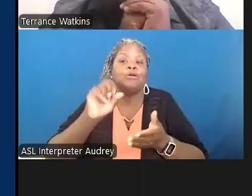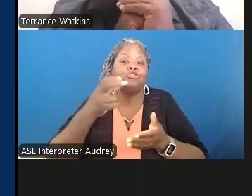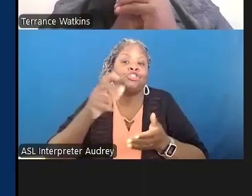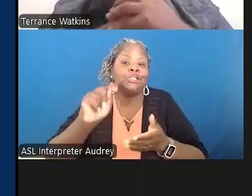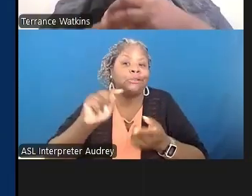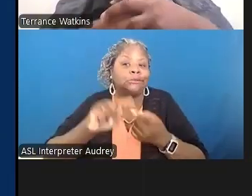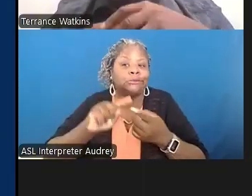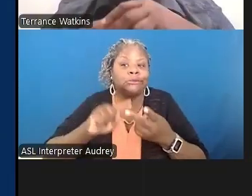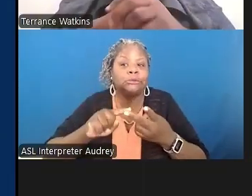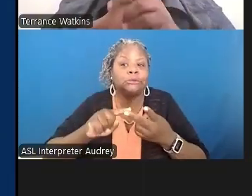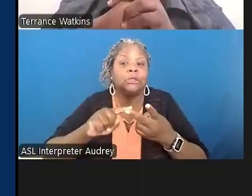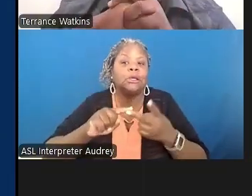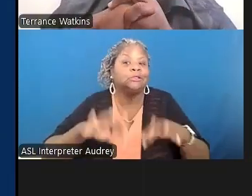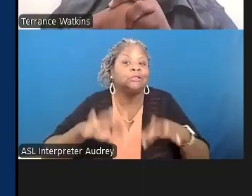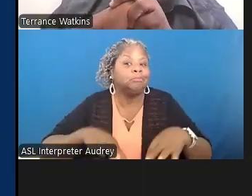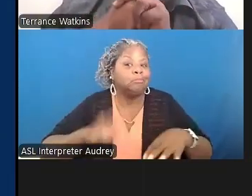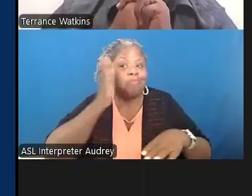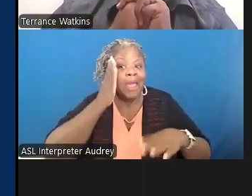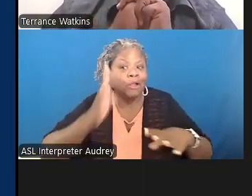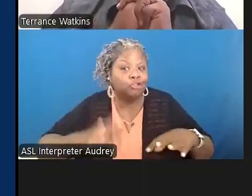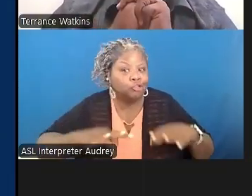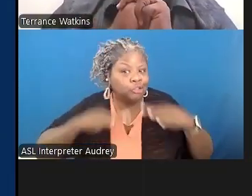clothing, kids' clothing, especially